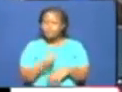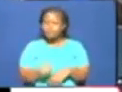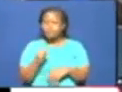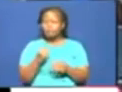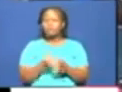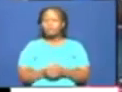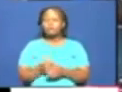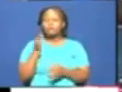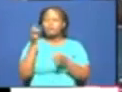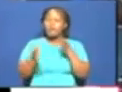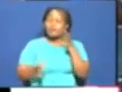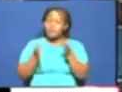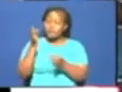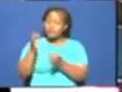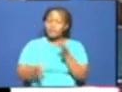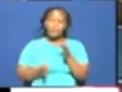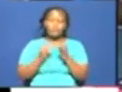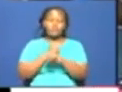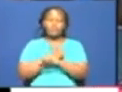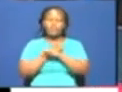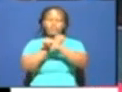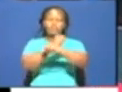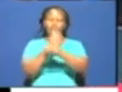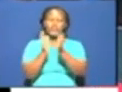Justice is our shield and defender.